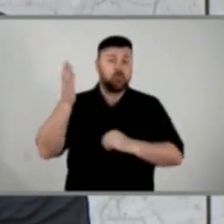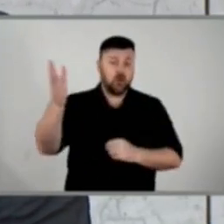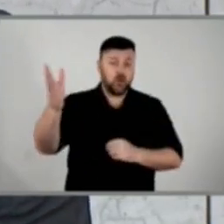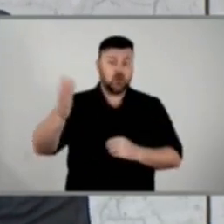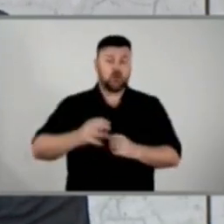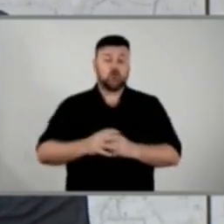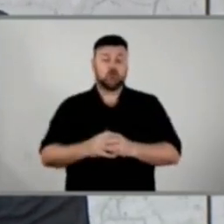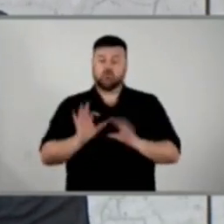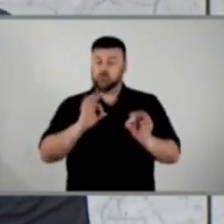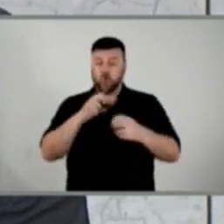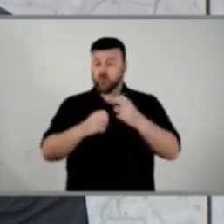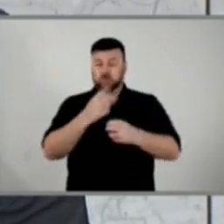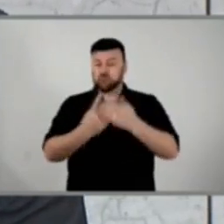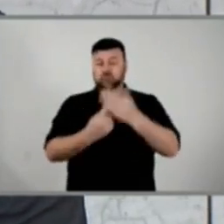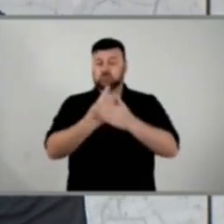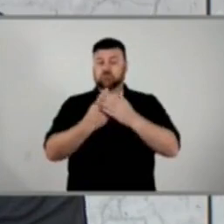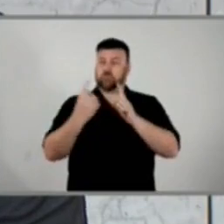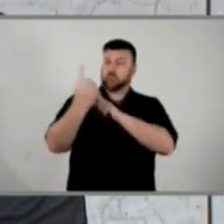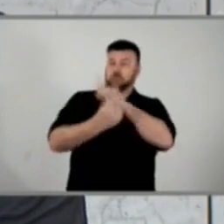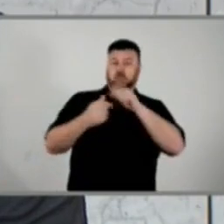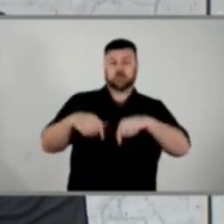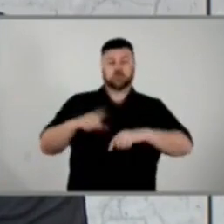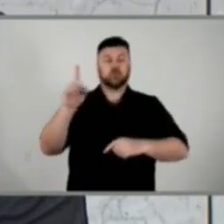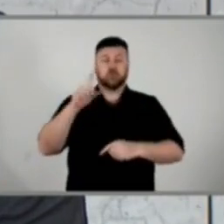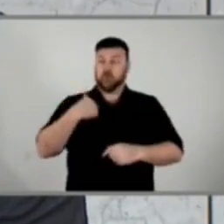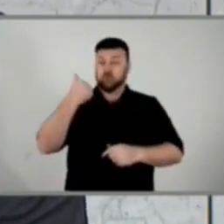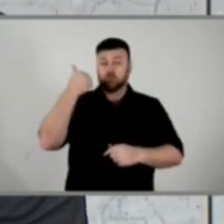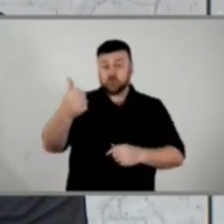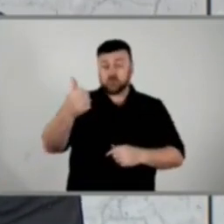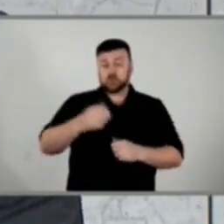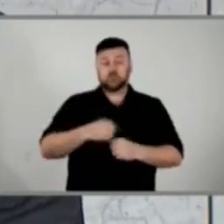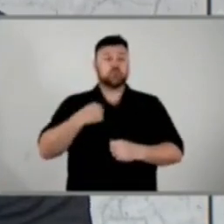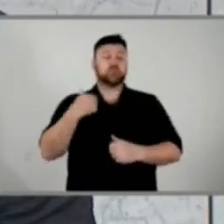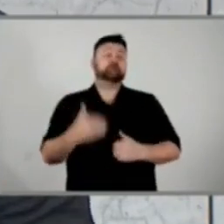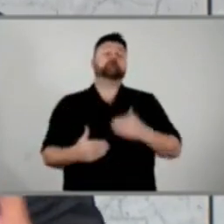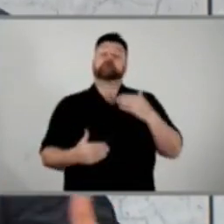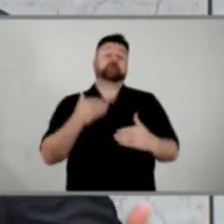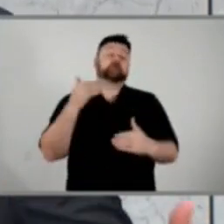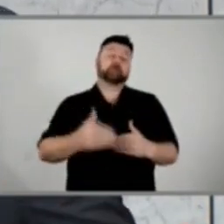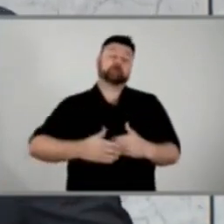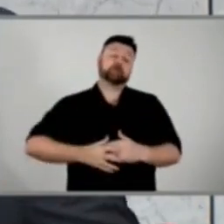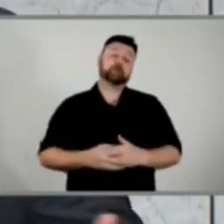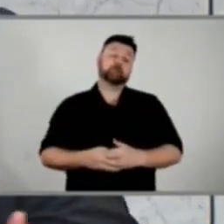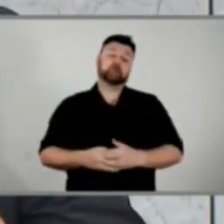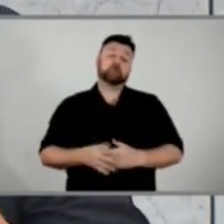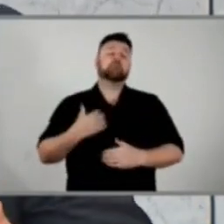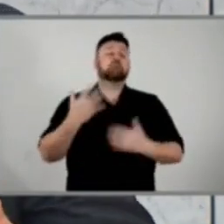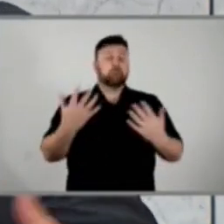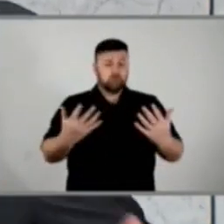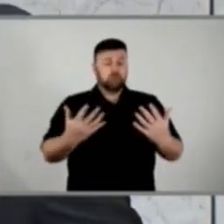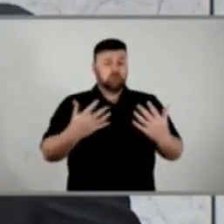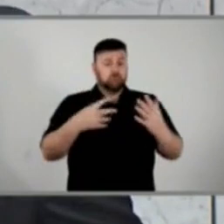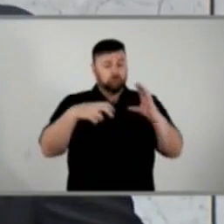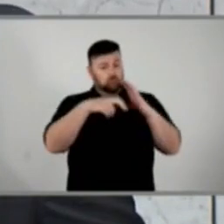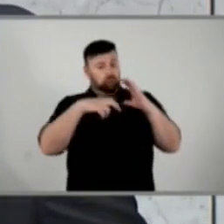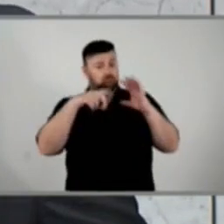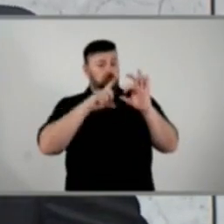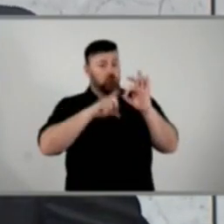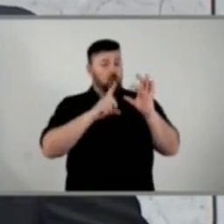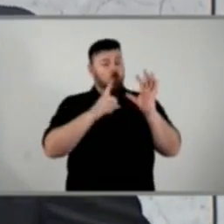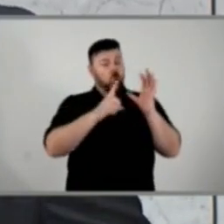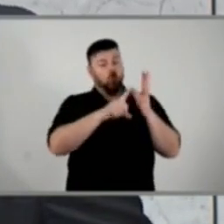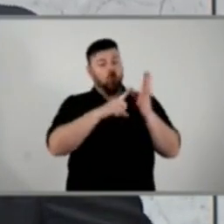today. So that's good. I think we'll just keep moving ahead with those arrangements. I think the quarantine issues that that's the first thing you've got